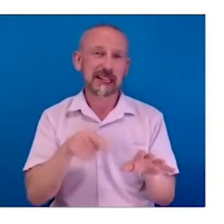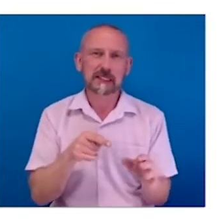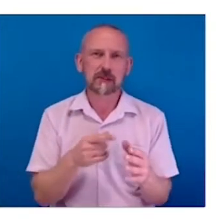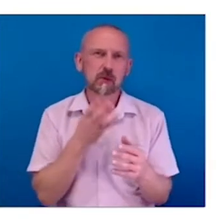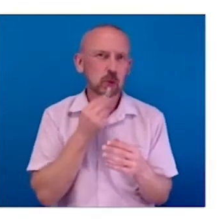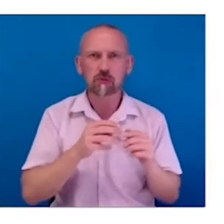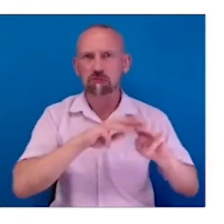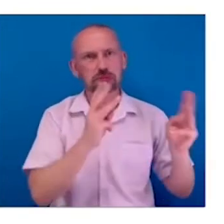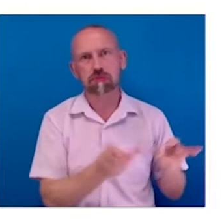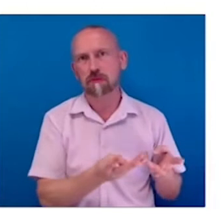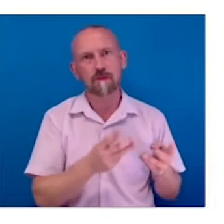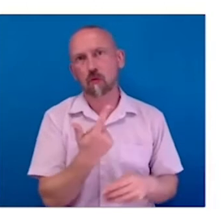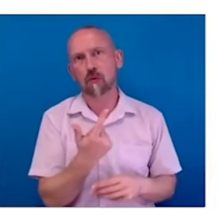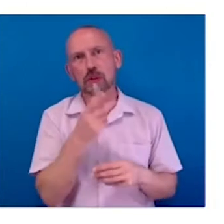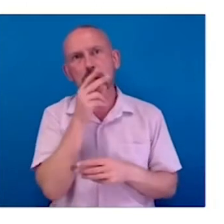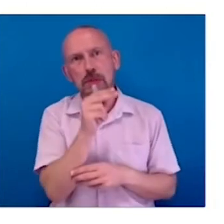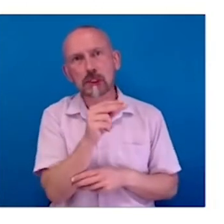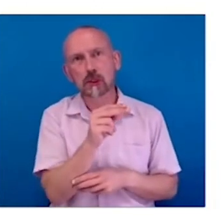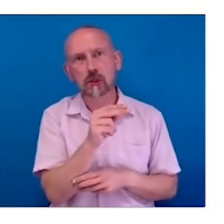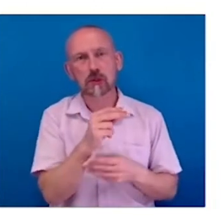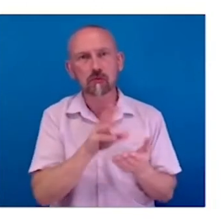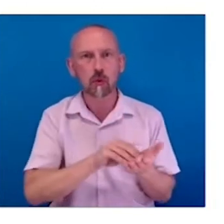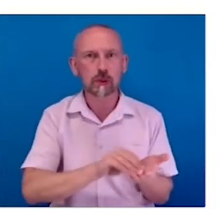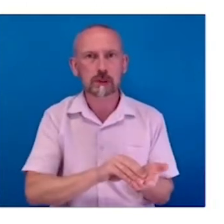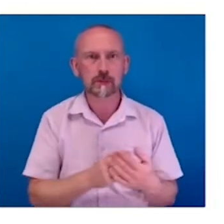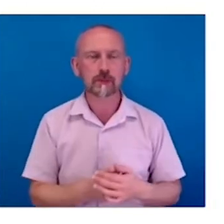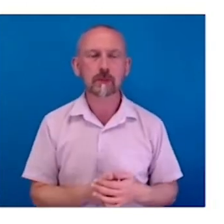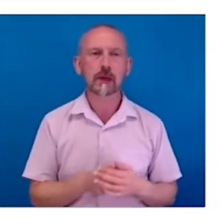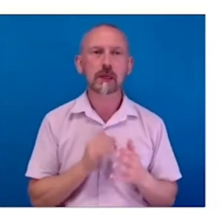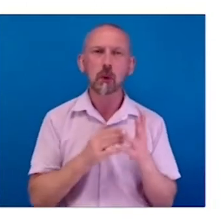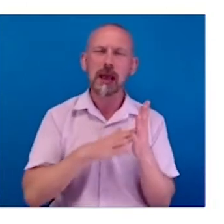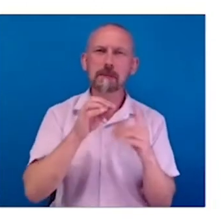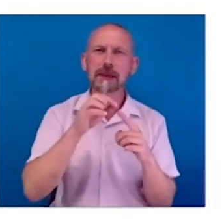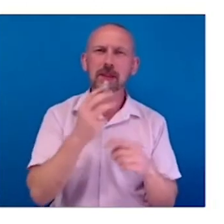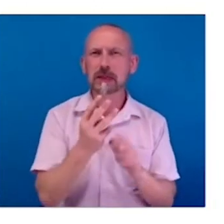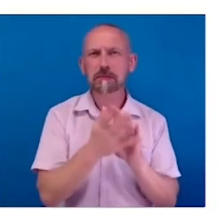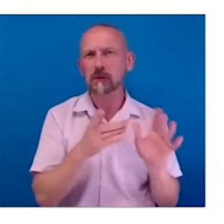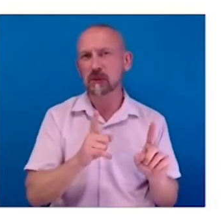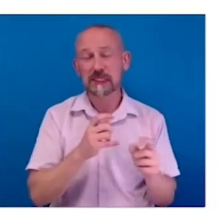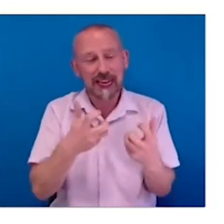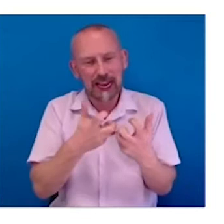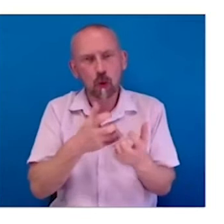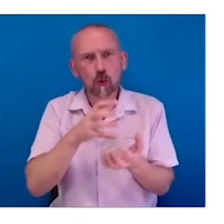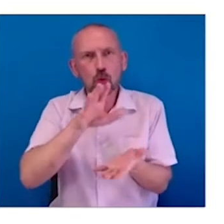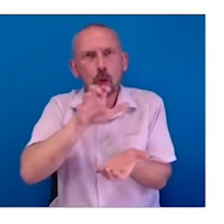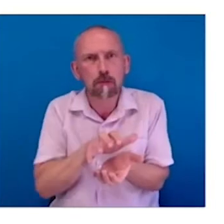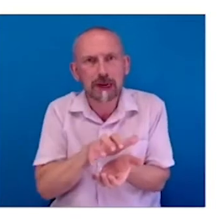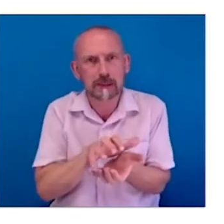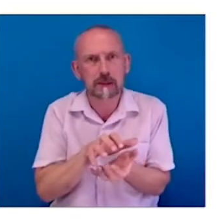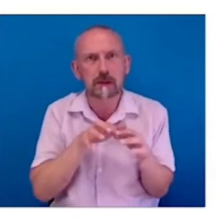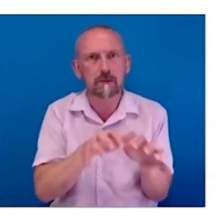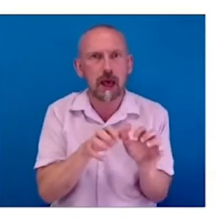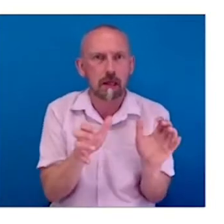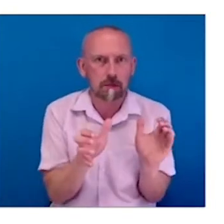The MP3 standard itself is concerned with how audio files are compressed so that they take up less storage space, and there